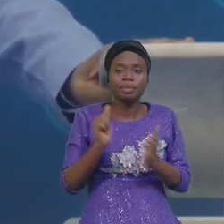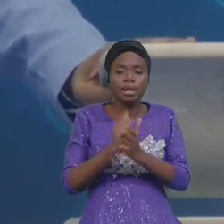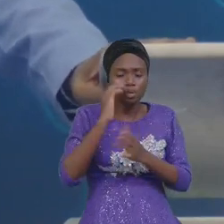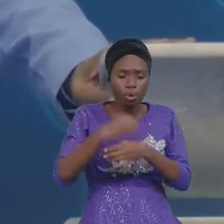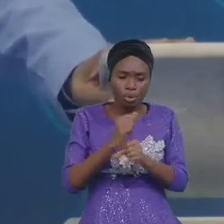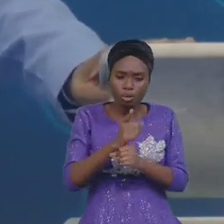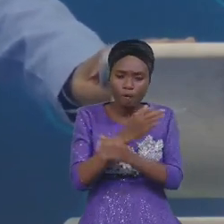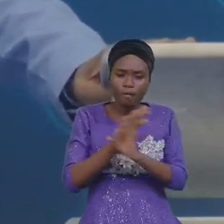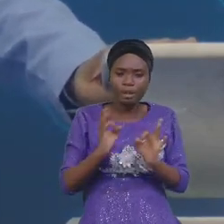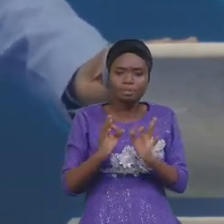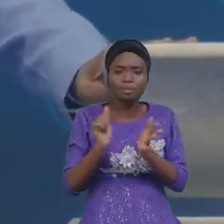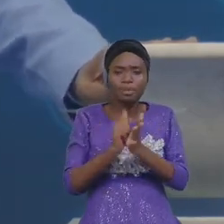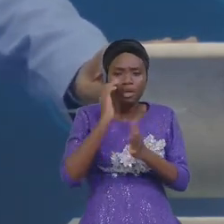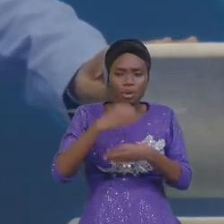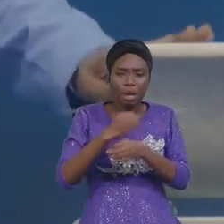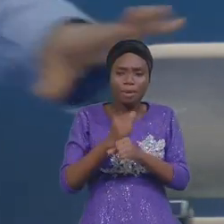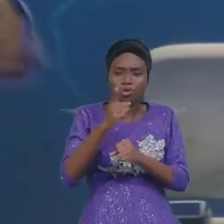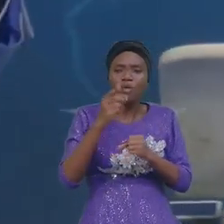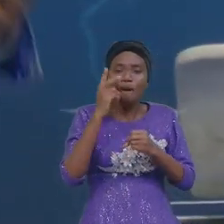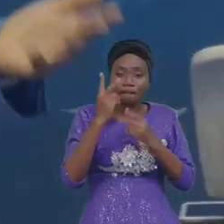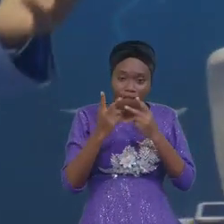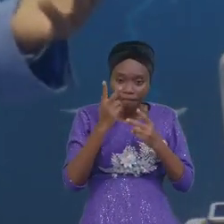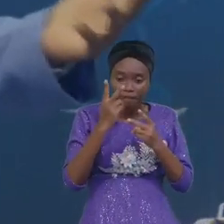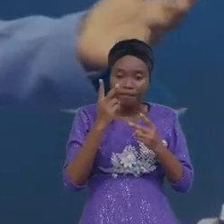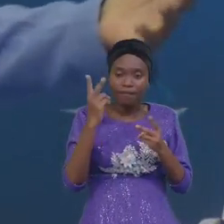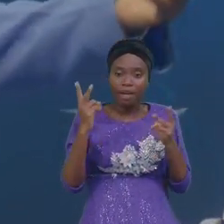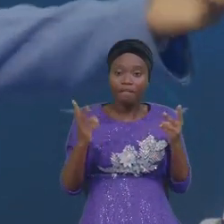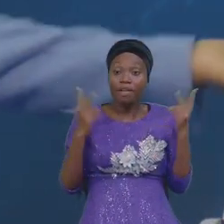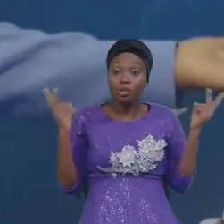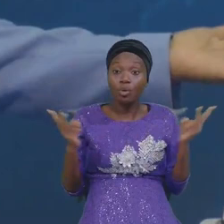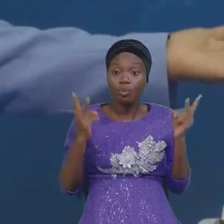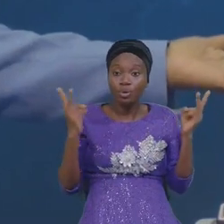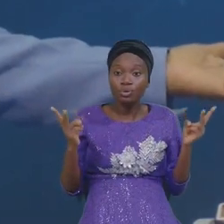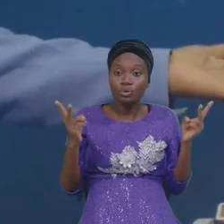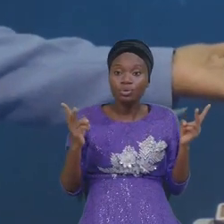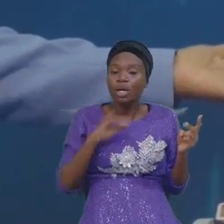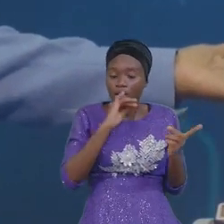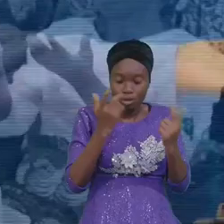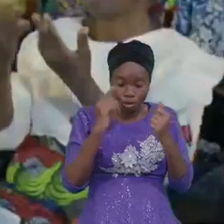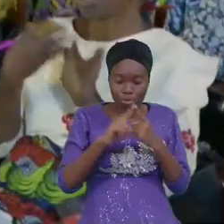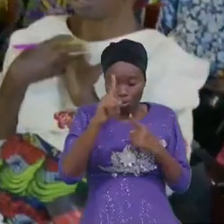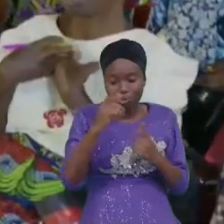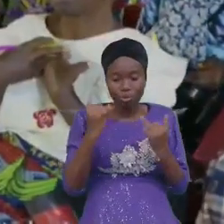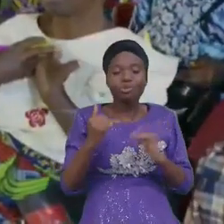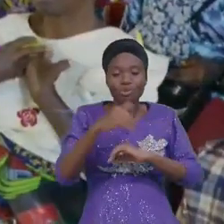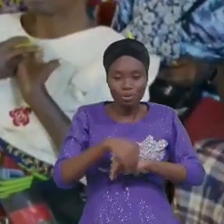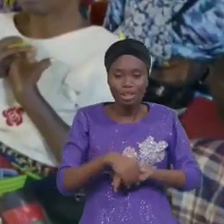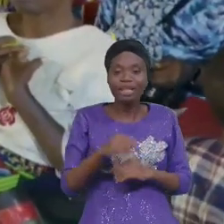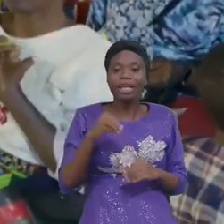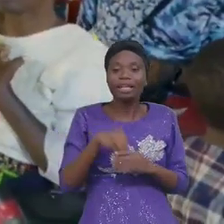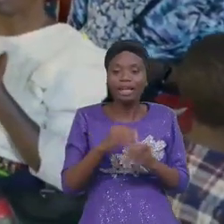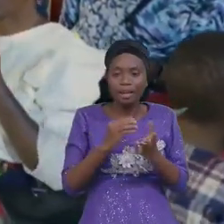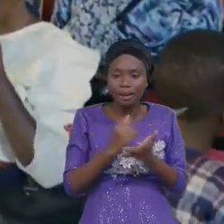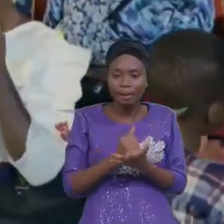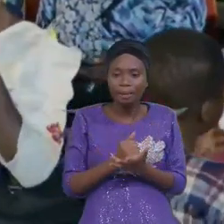free, that will make you victorious, is come unto you today. Heads